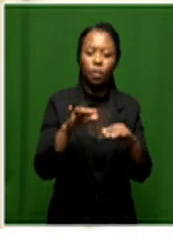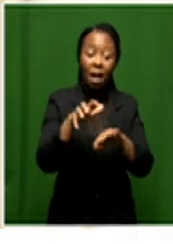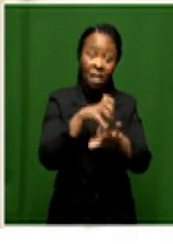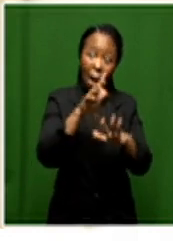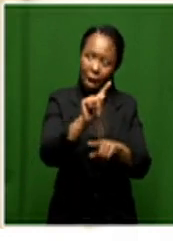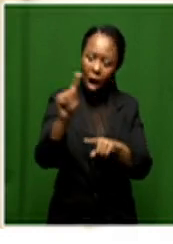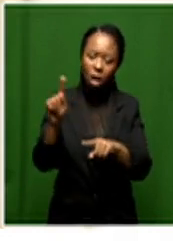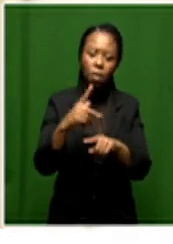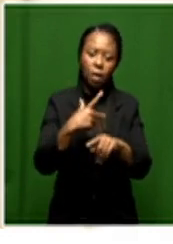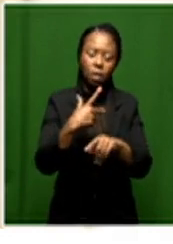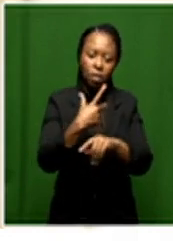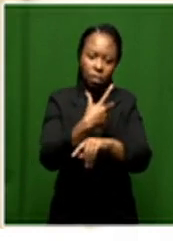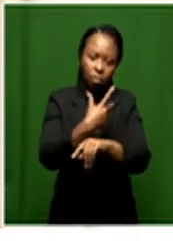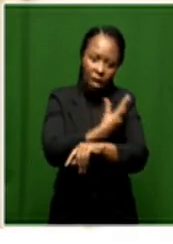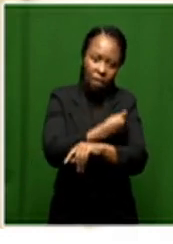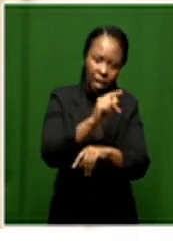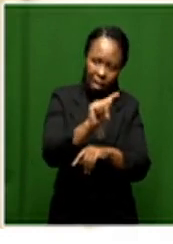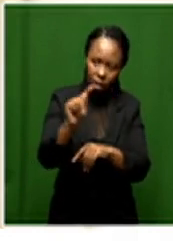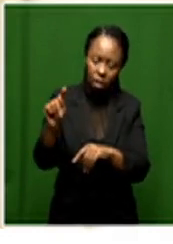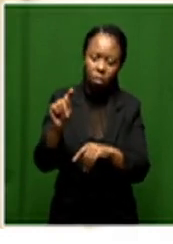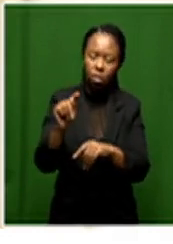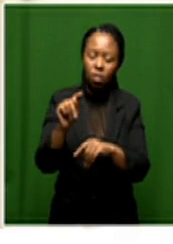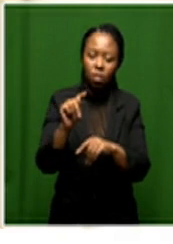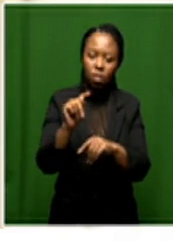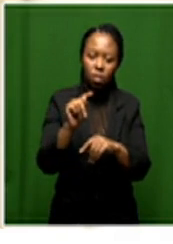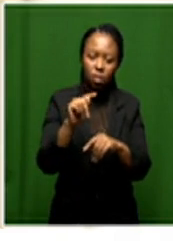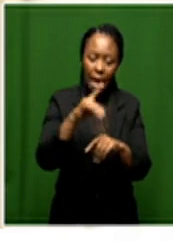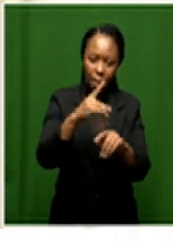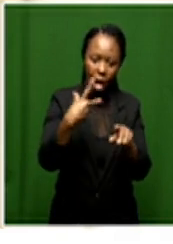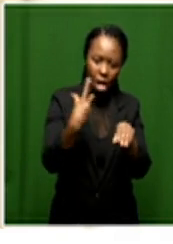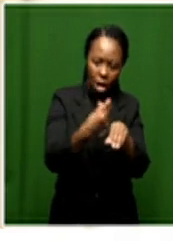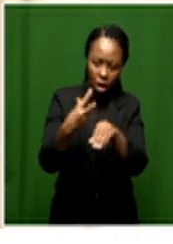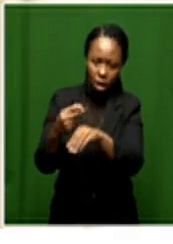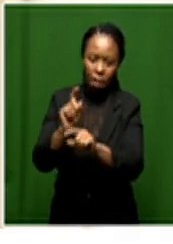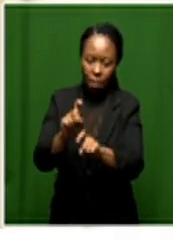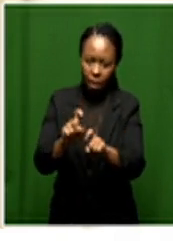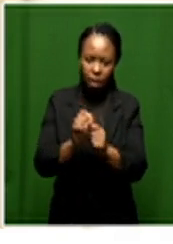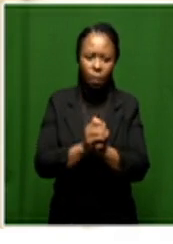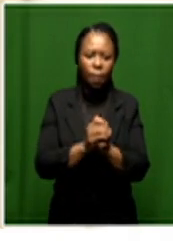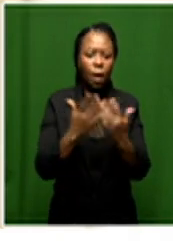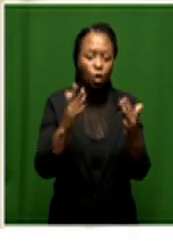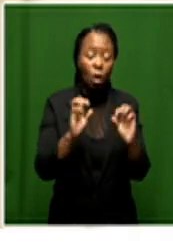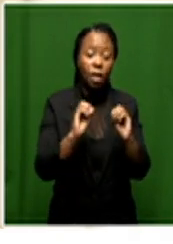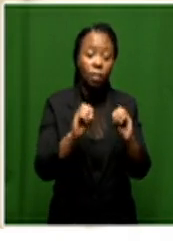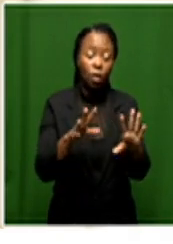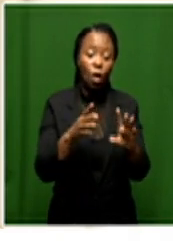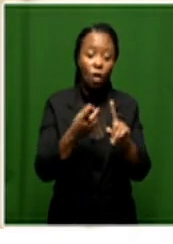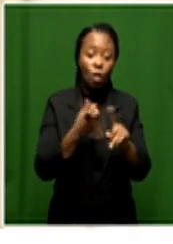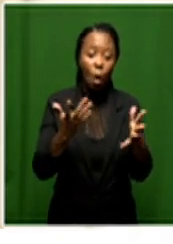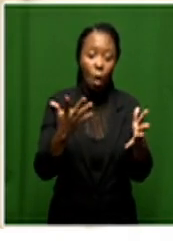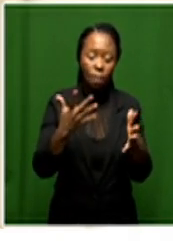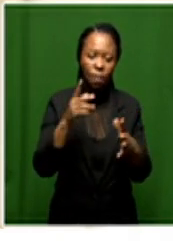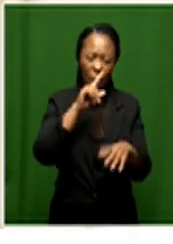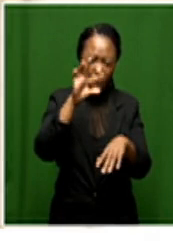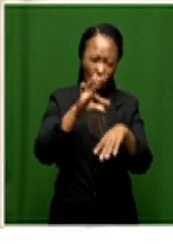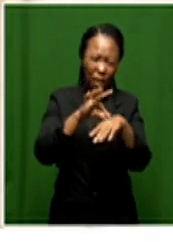vaccinate. It is transmitted by mosquitoes. And that is why the call is made now, after the heavy rains,